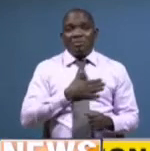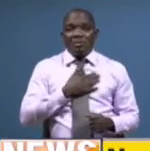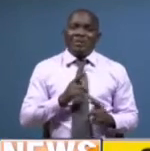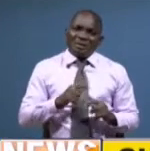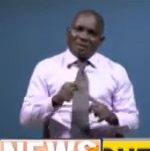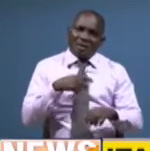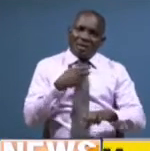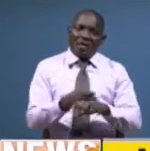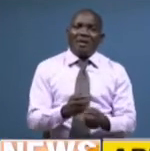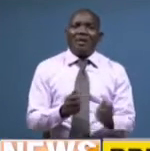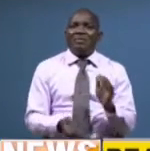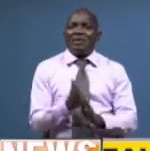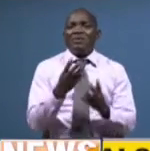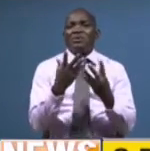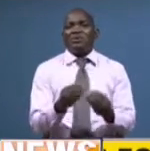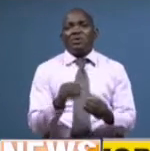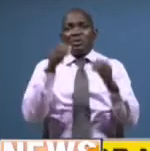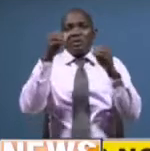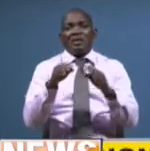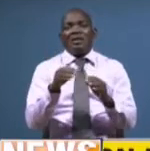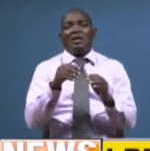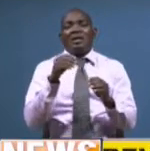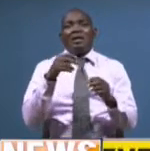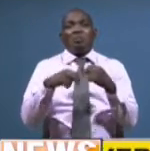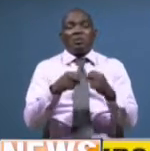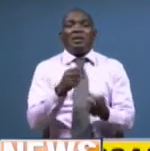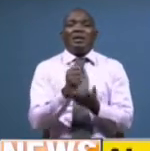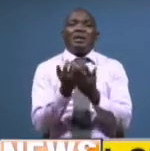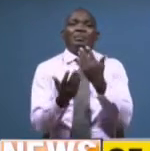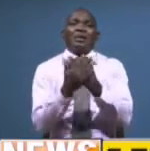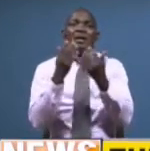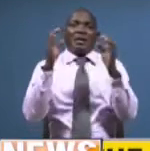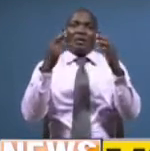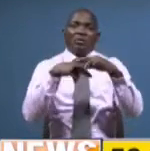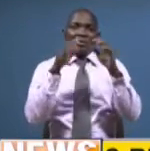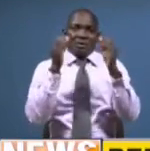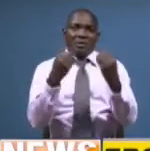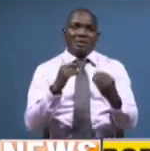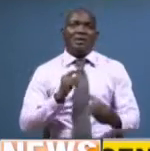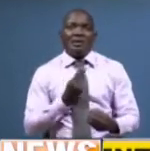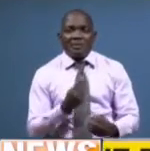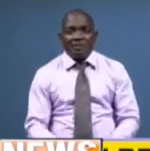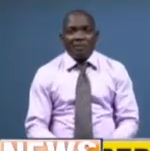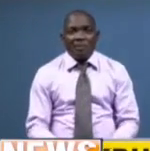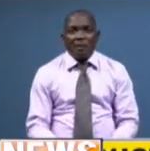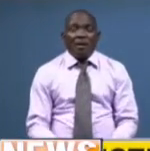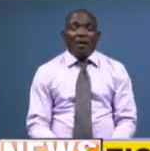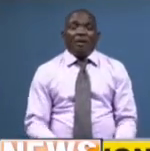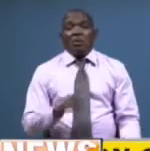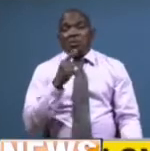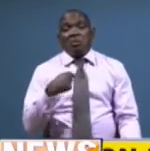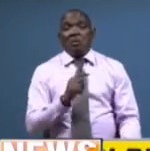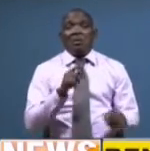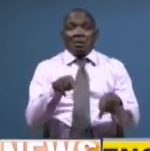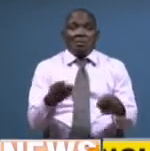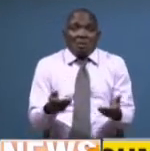hard and then solve their problem for them so that they can come together and then help us pass our courses successfully. And we are here to